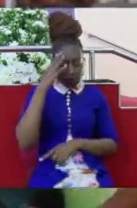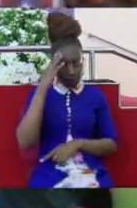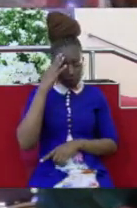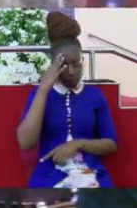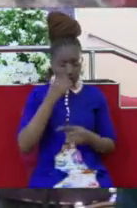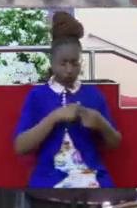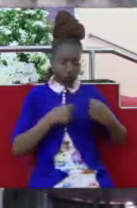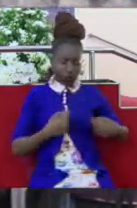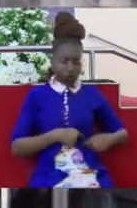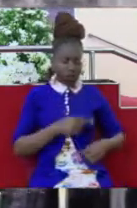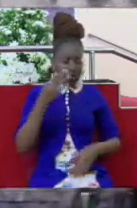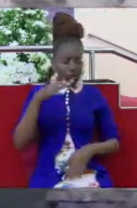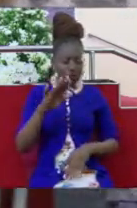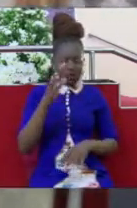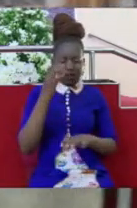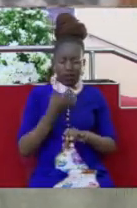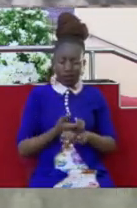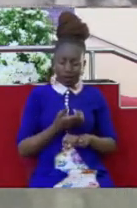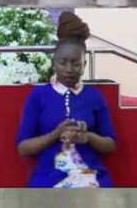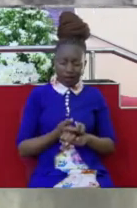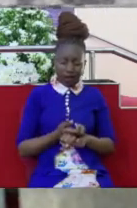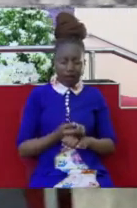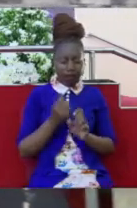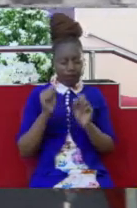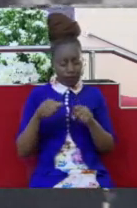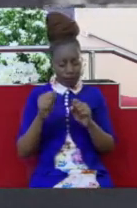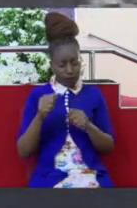you may find yourself going through a few circumstances